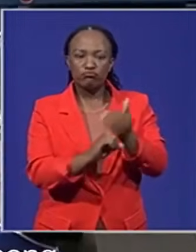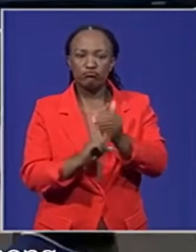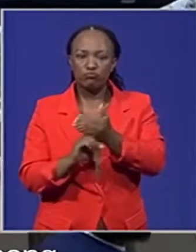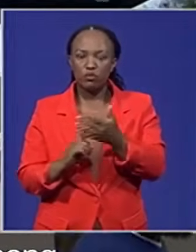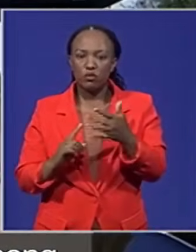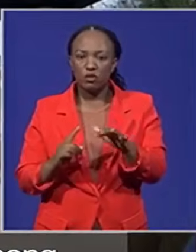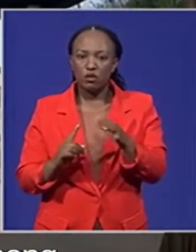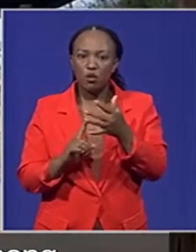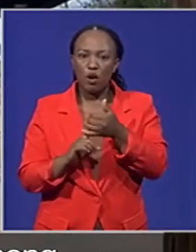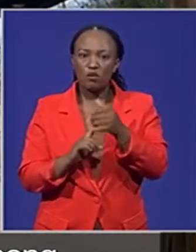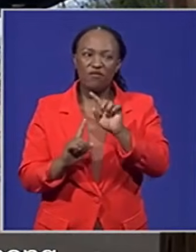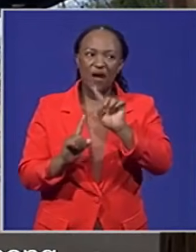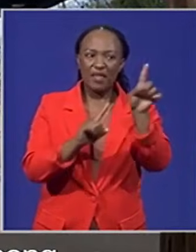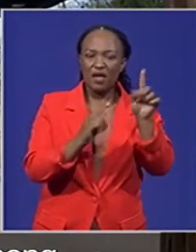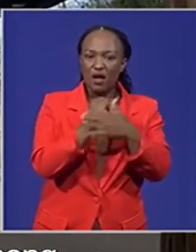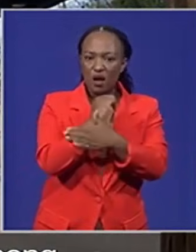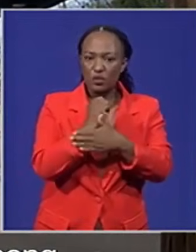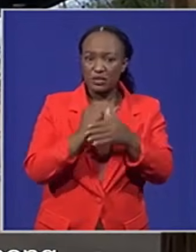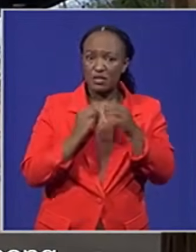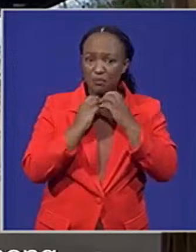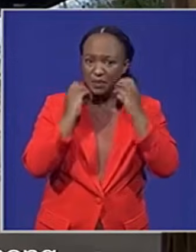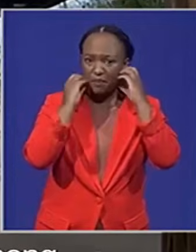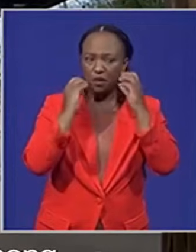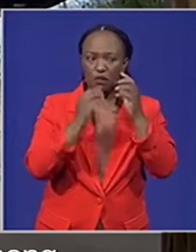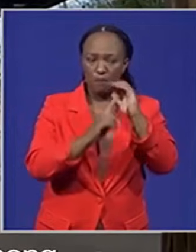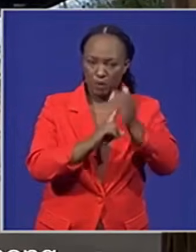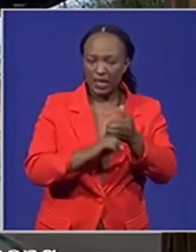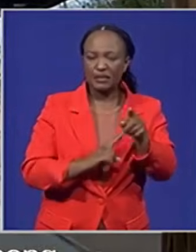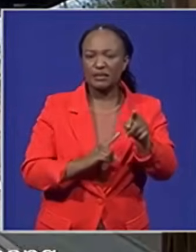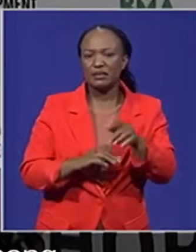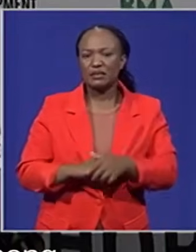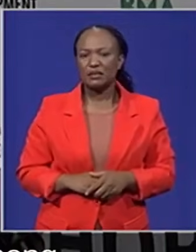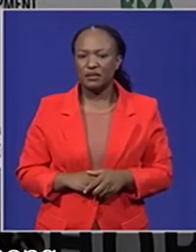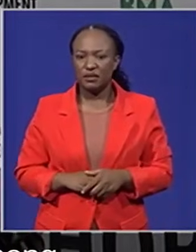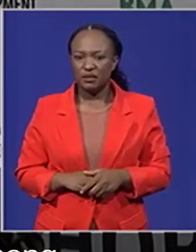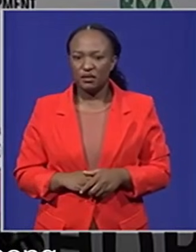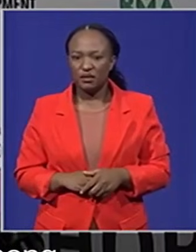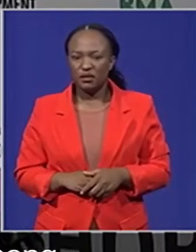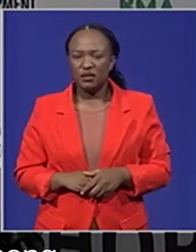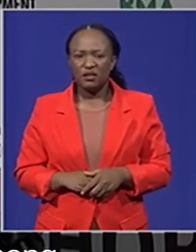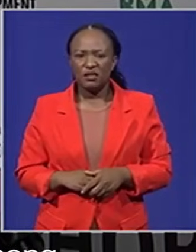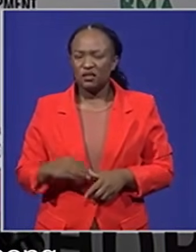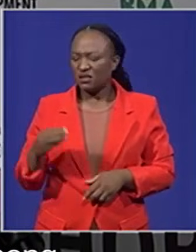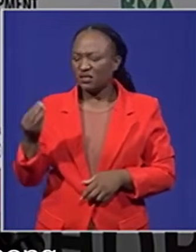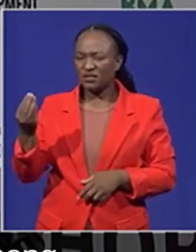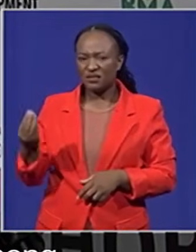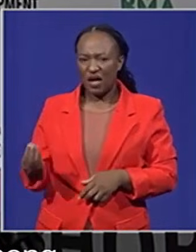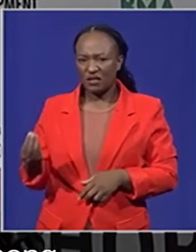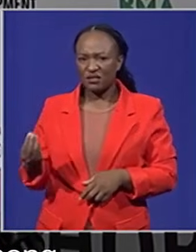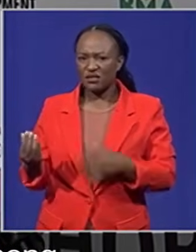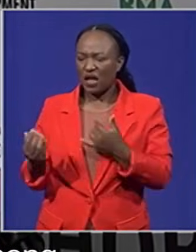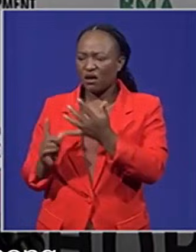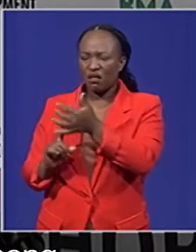ba tšhabišetšwago ka nageng ya Mozambique. The child had been understood to have been kidnapped, there was